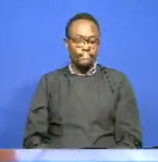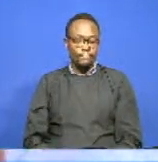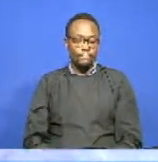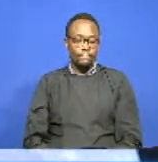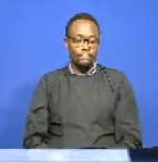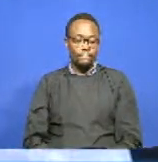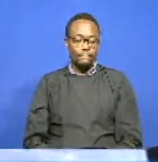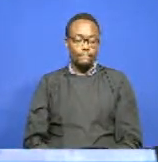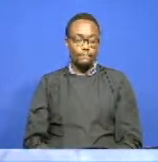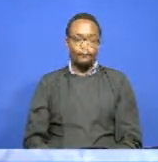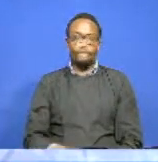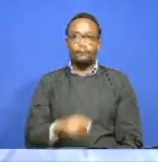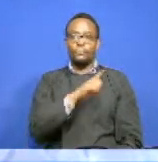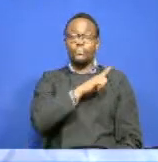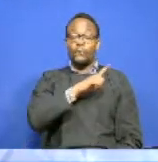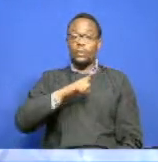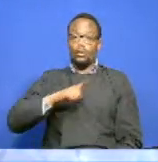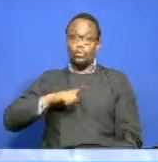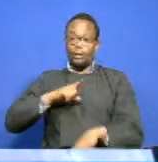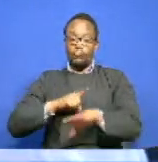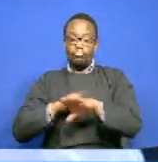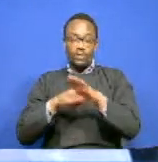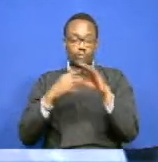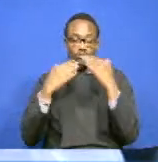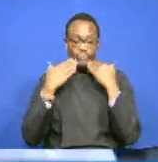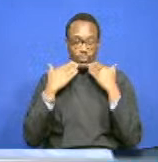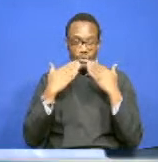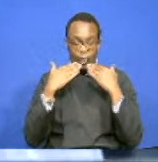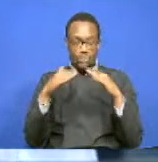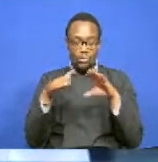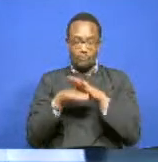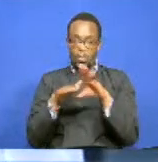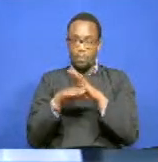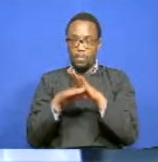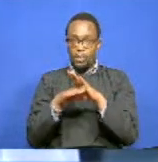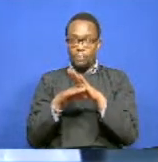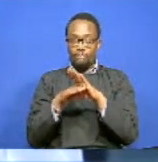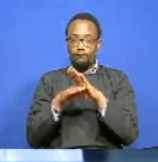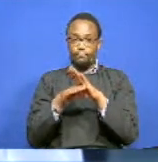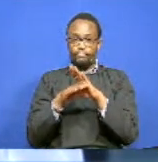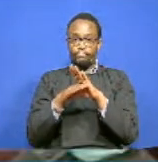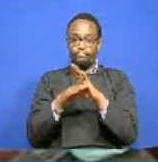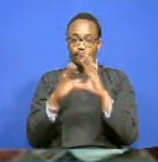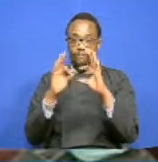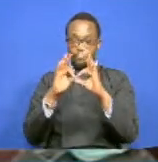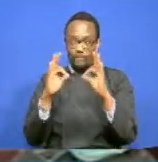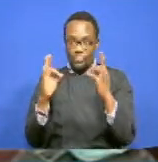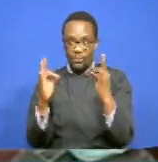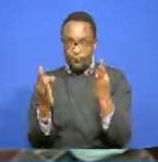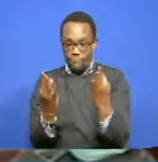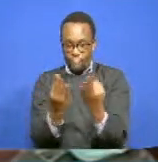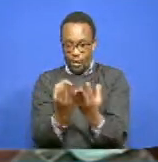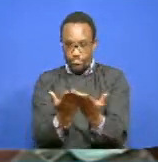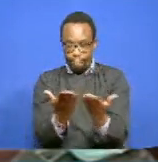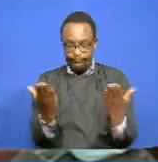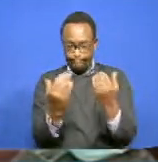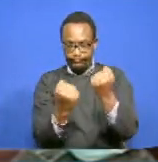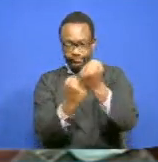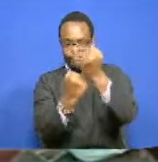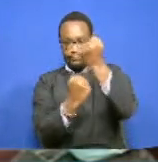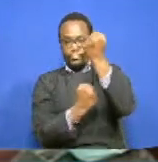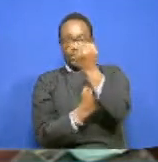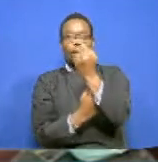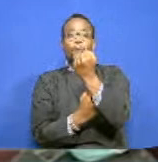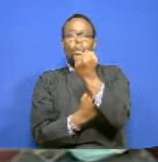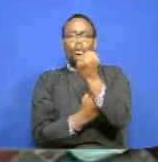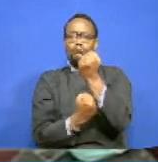Lord, as we thank you for these members of your servant's family, who have supported him during his years